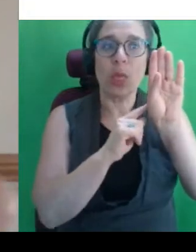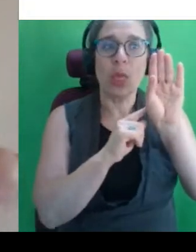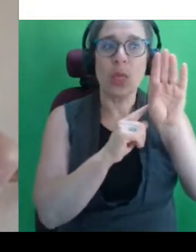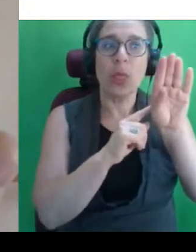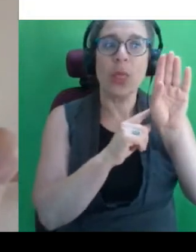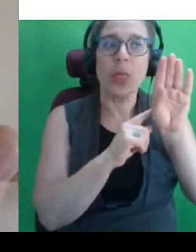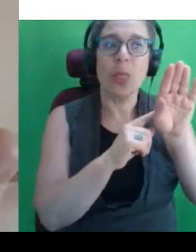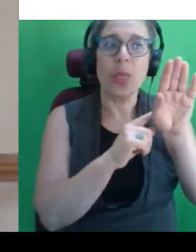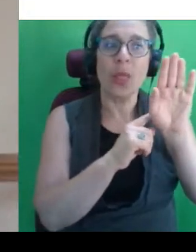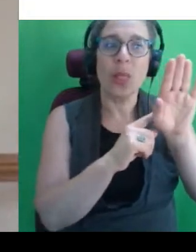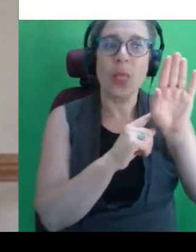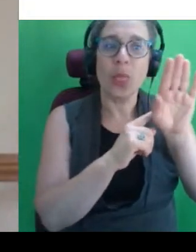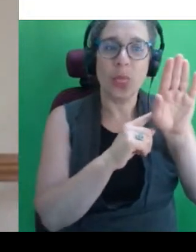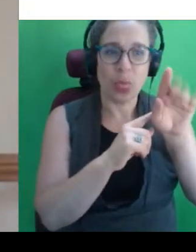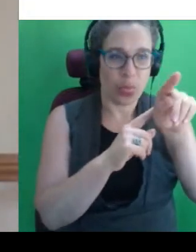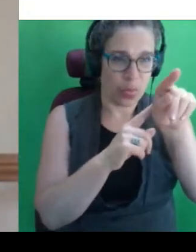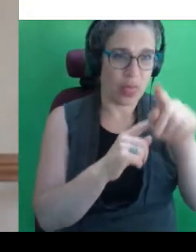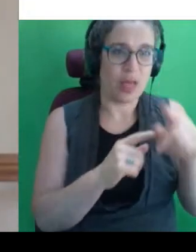just above the nose.